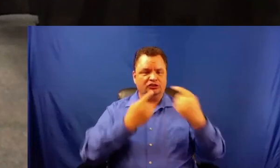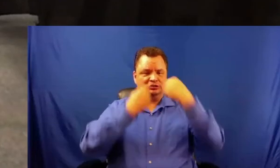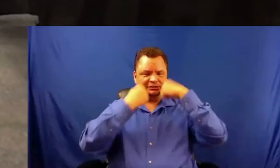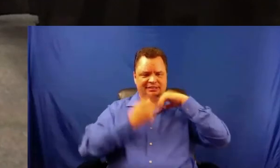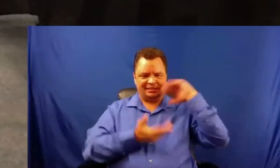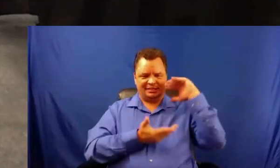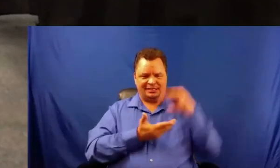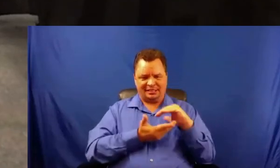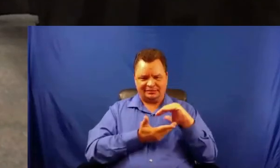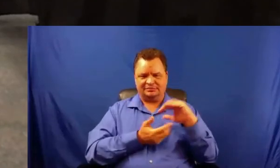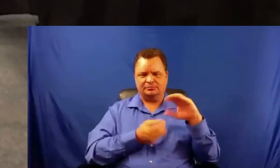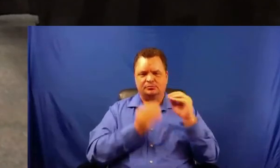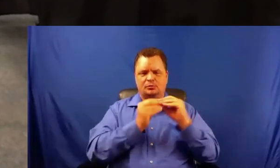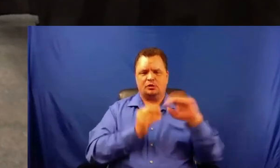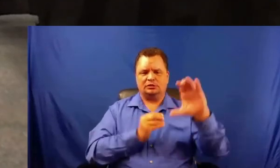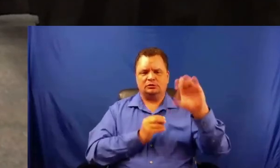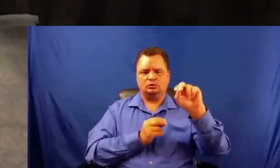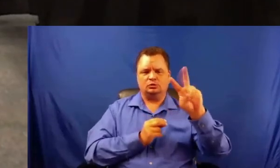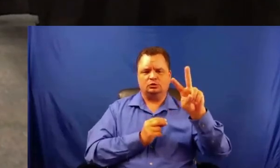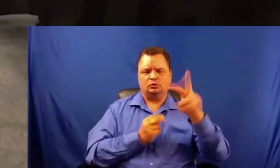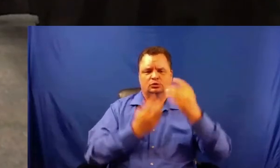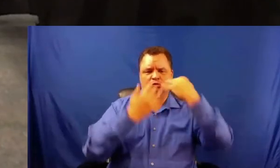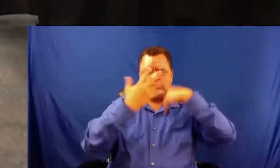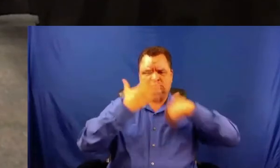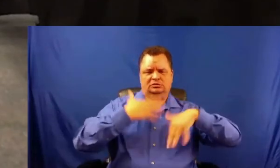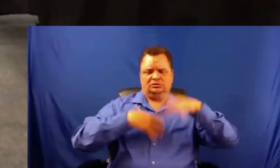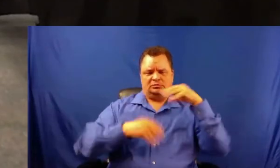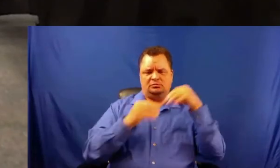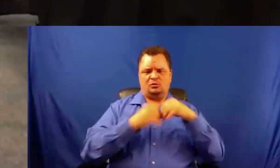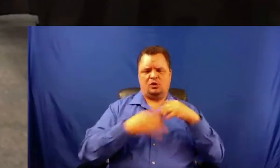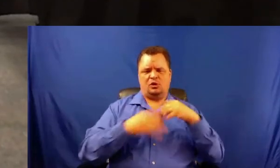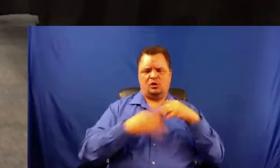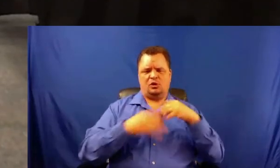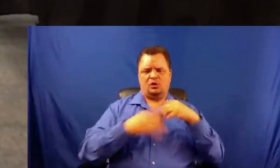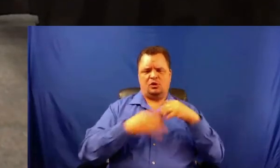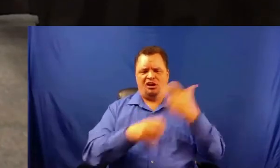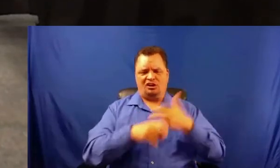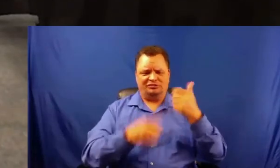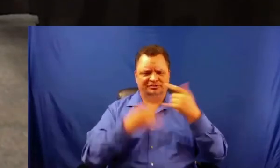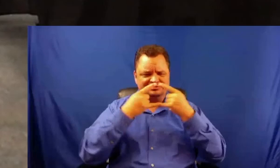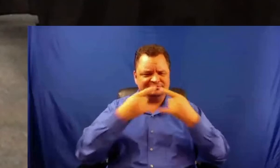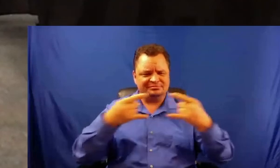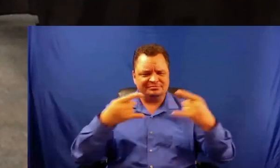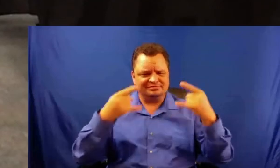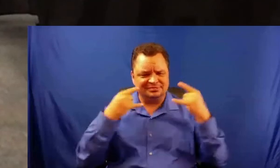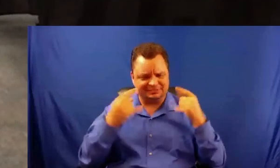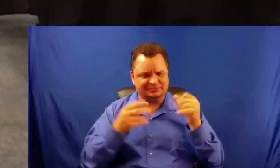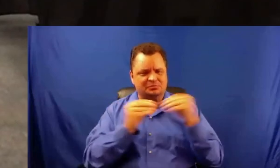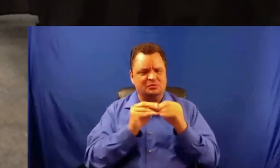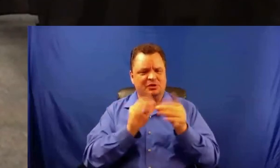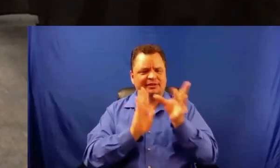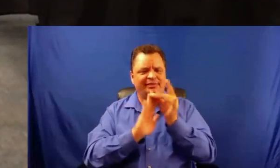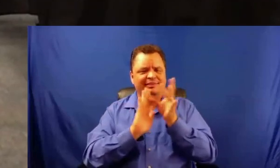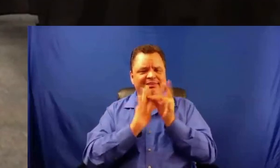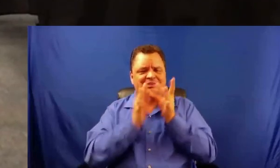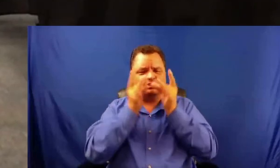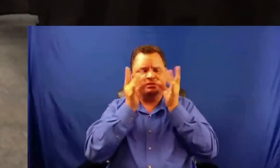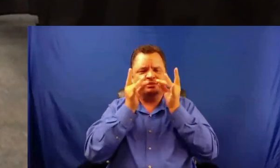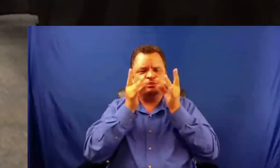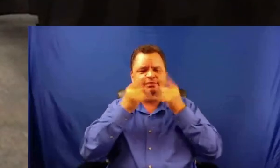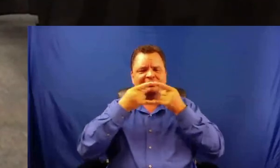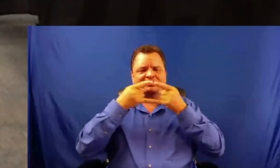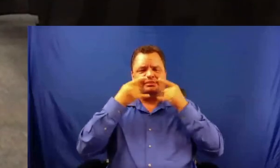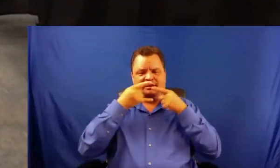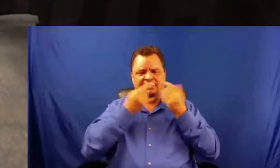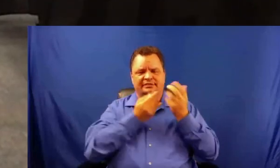physiology function. They actually trap exhaled viral pathogens, which increases the severity of viral load. They collect and colonize viruses and